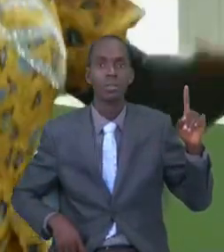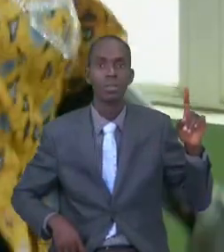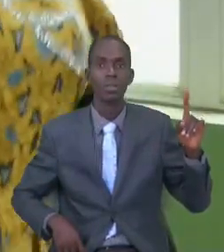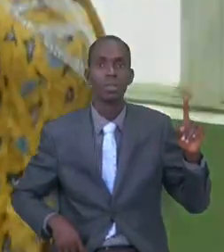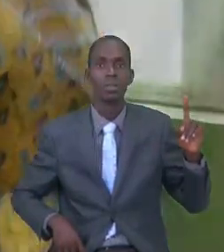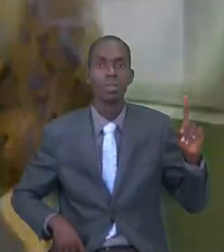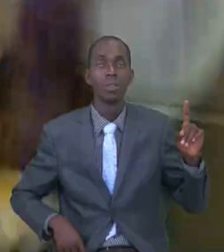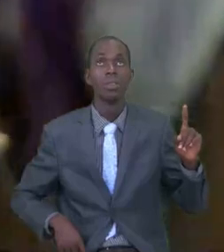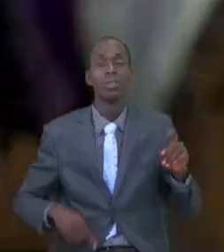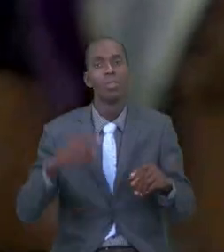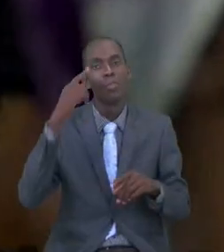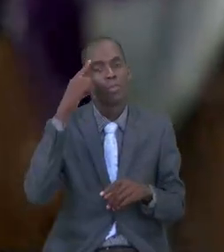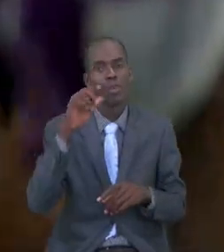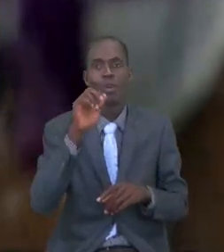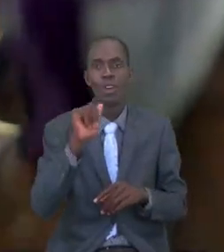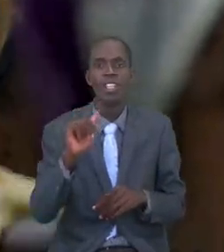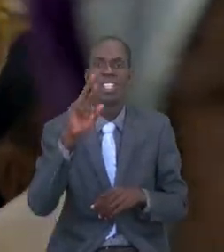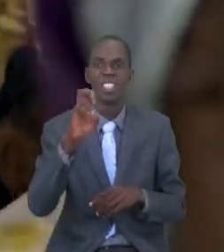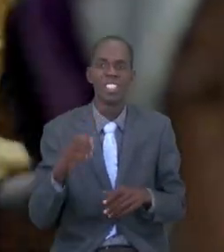For renewed ministry.